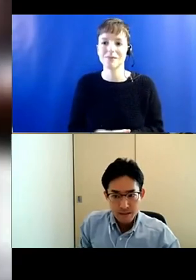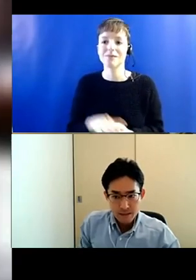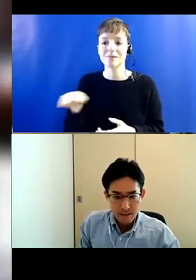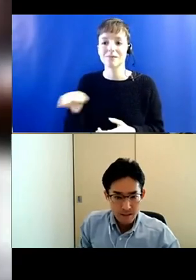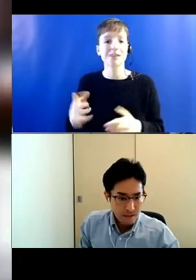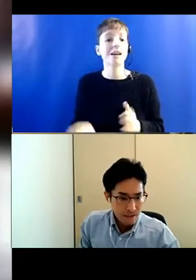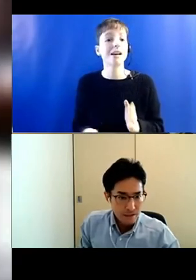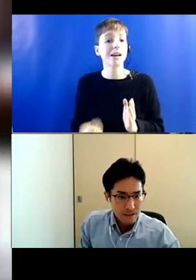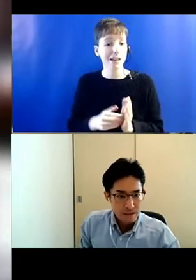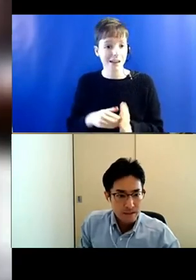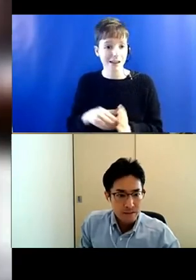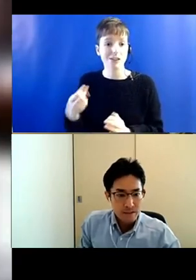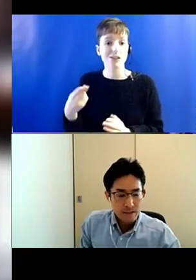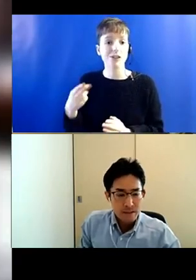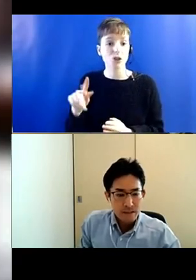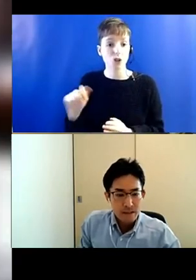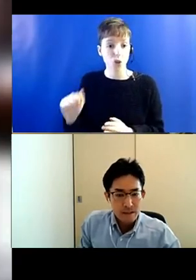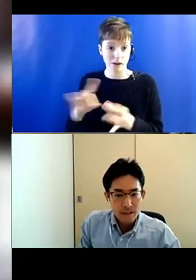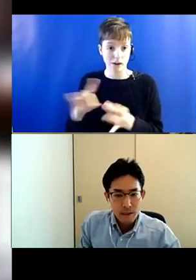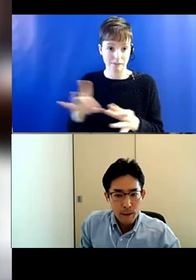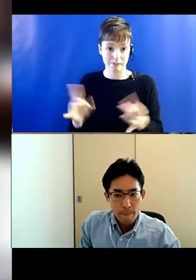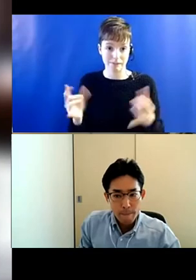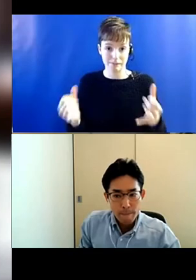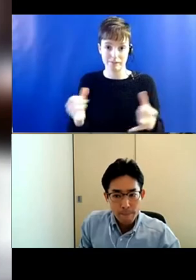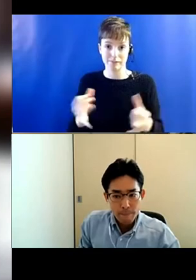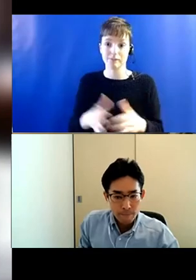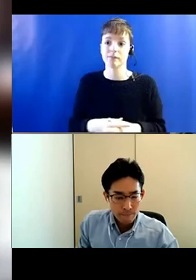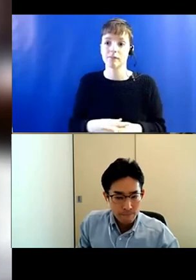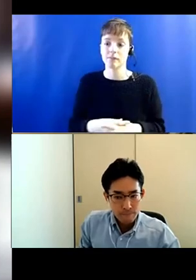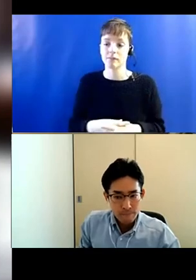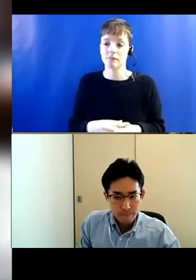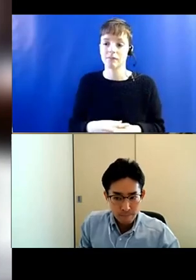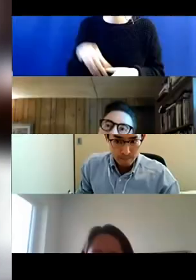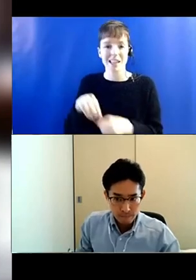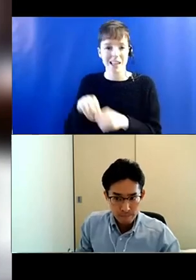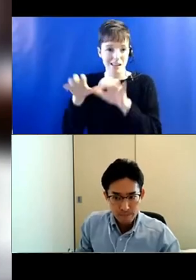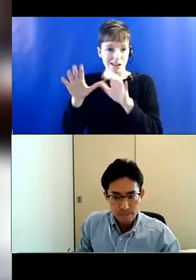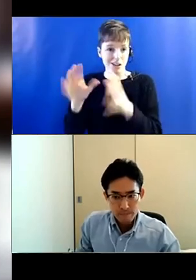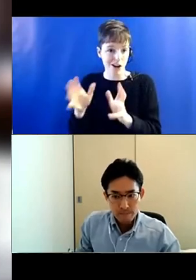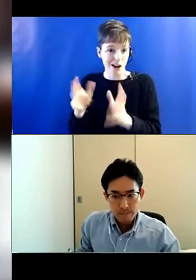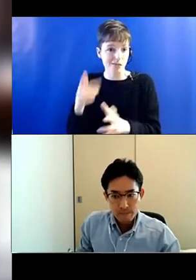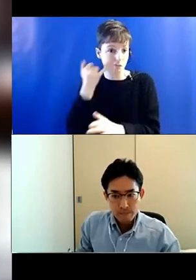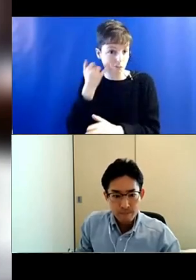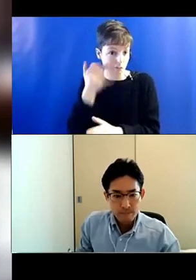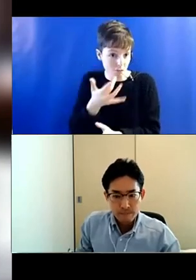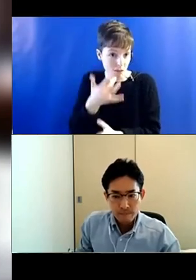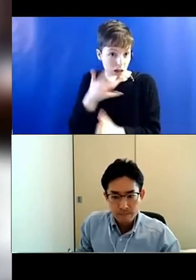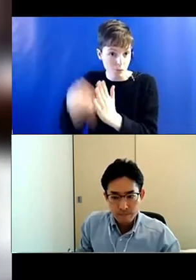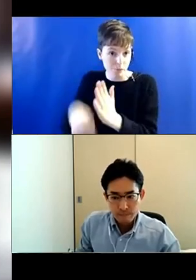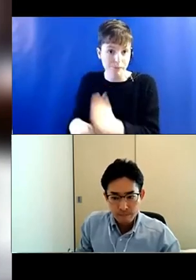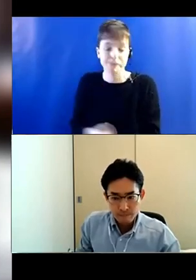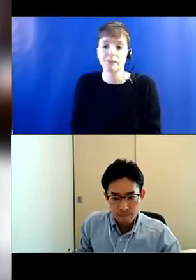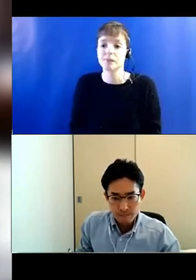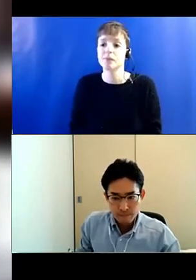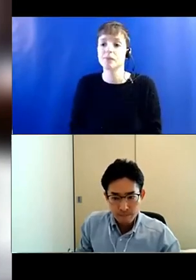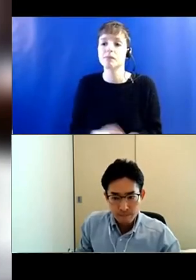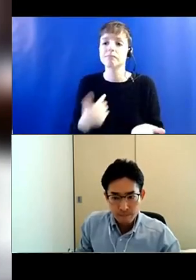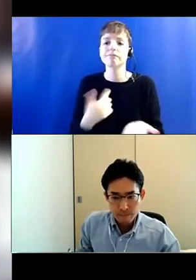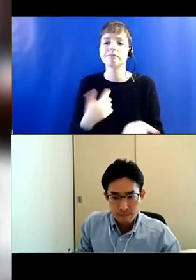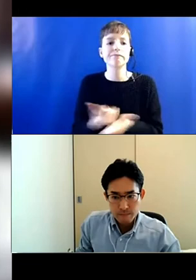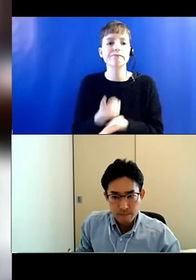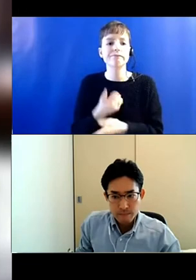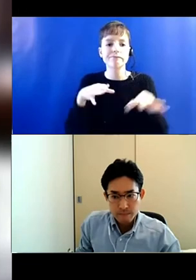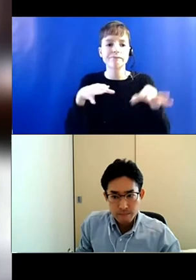I'm speaking for Shota, and it is in the chat if you would like to follow along. Here, let me briefly explain the multimodality of